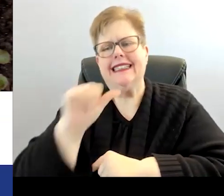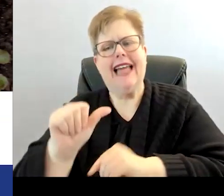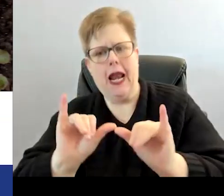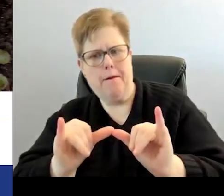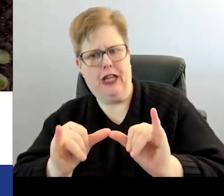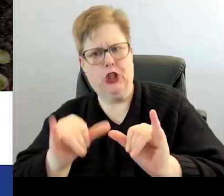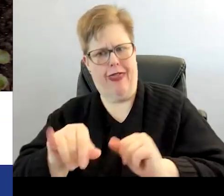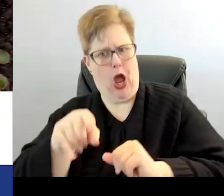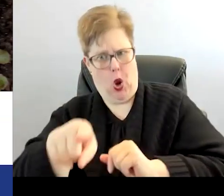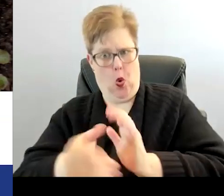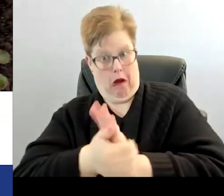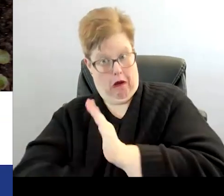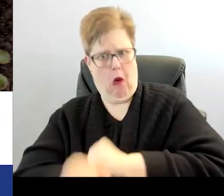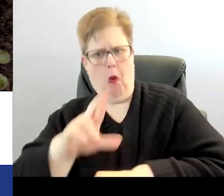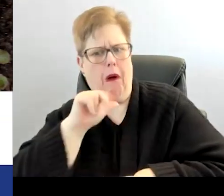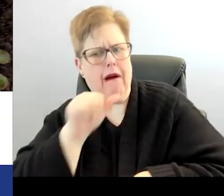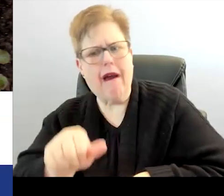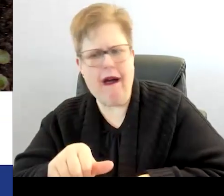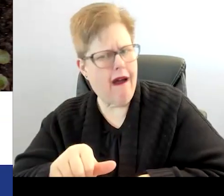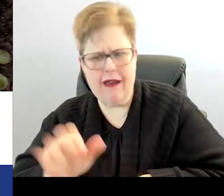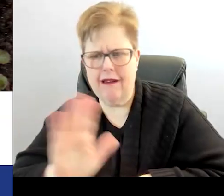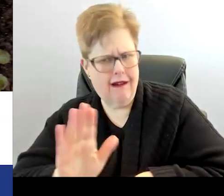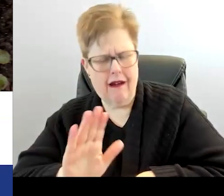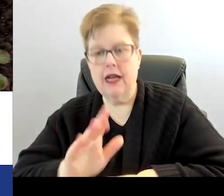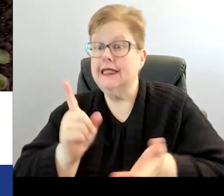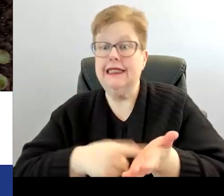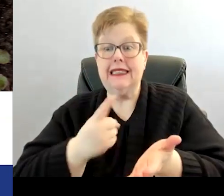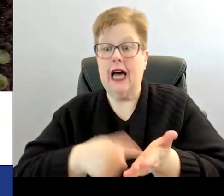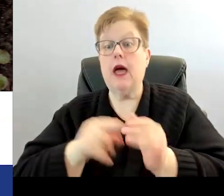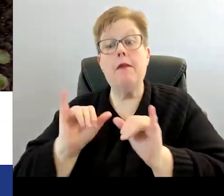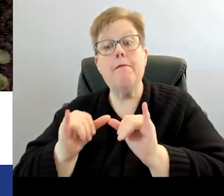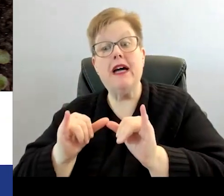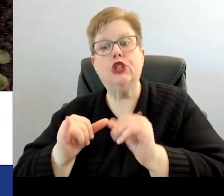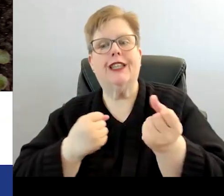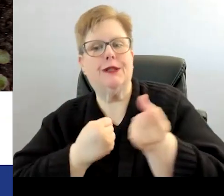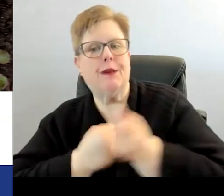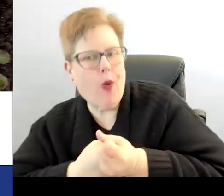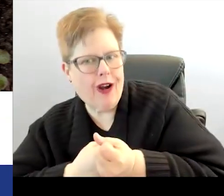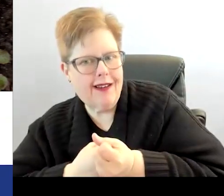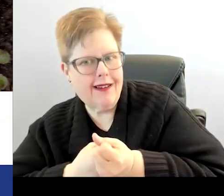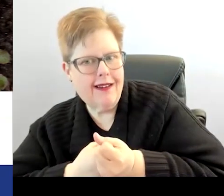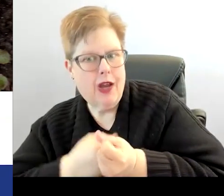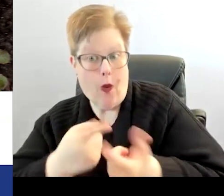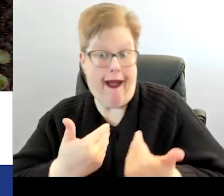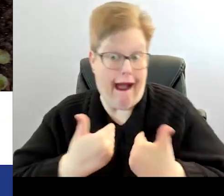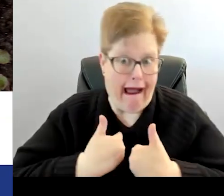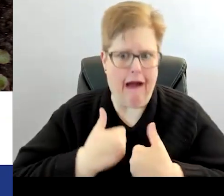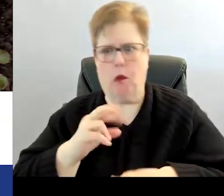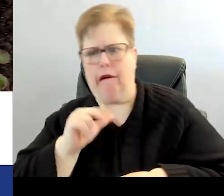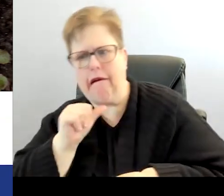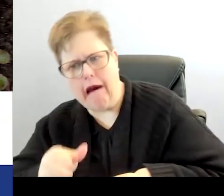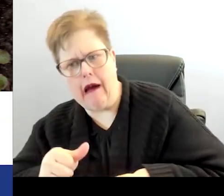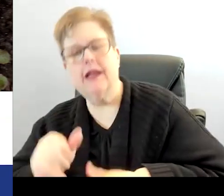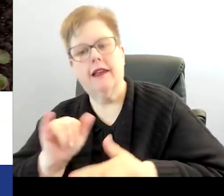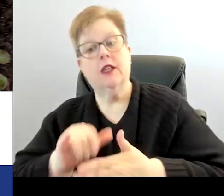your capability necessarily. Sometimes it's a metric of the support. And that's part of what we're here